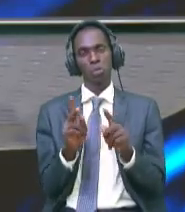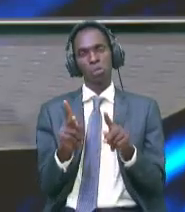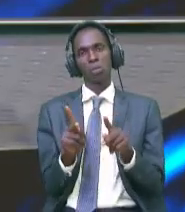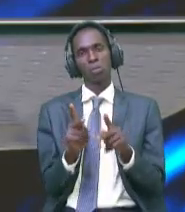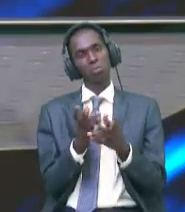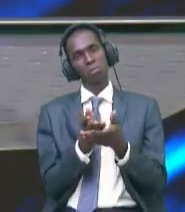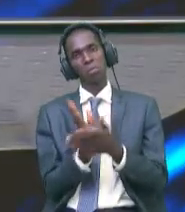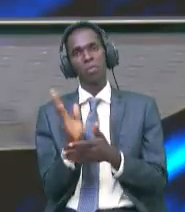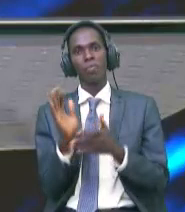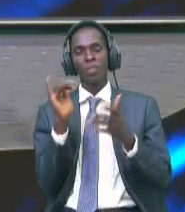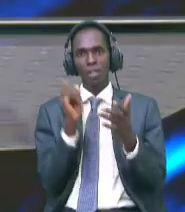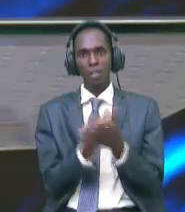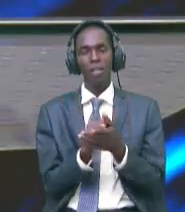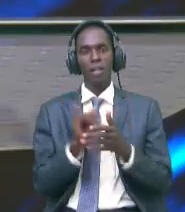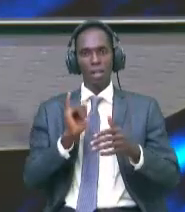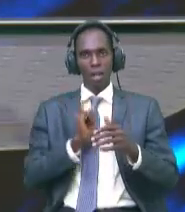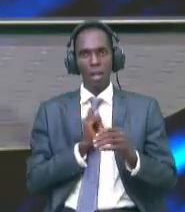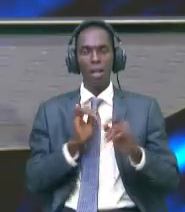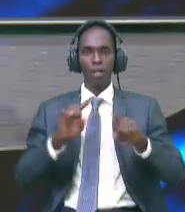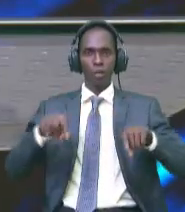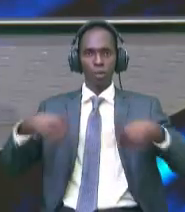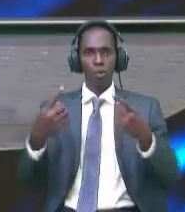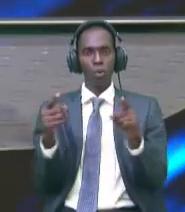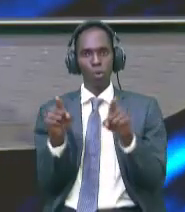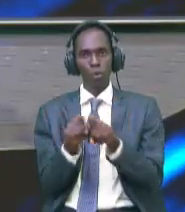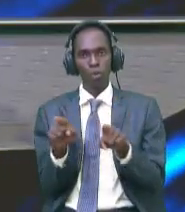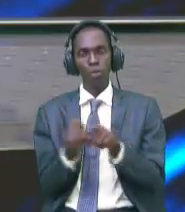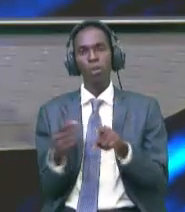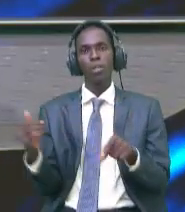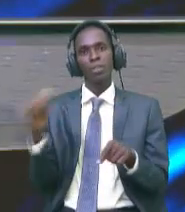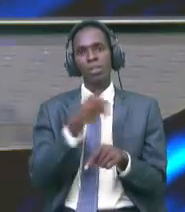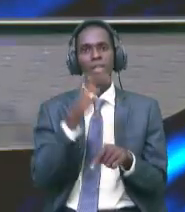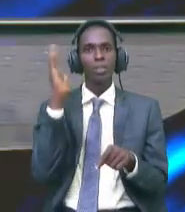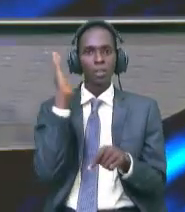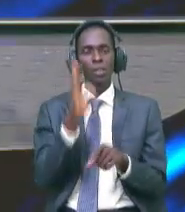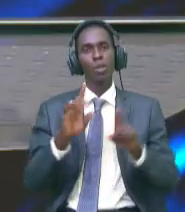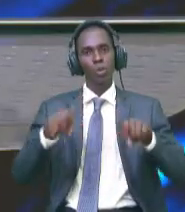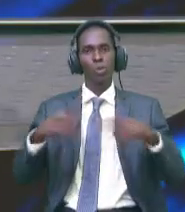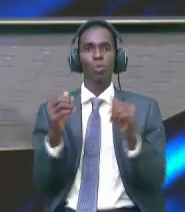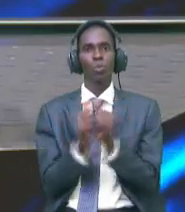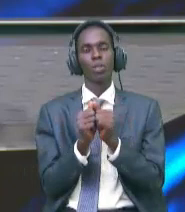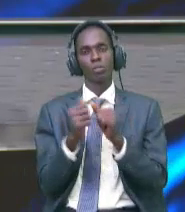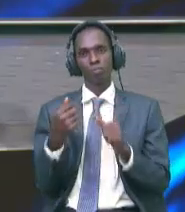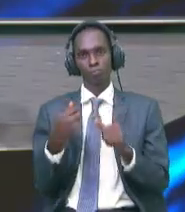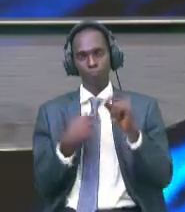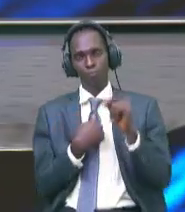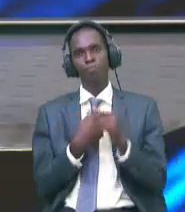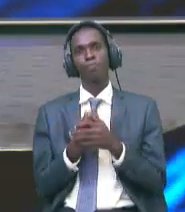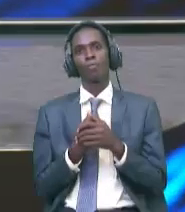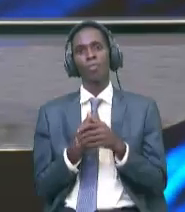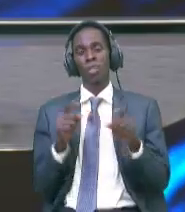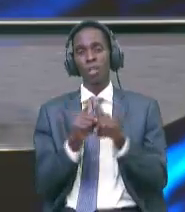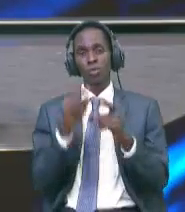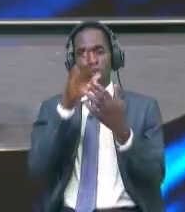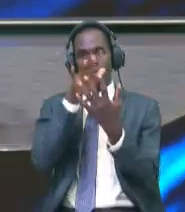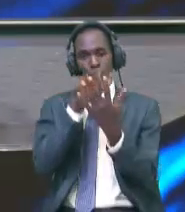right, that I go also, they shall go with me. As we look at those verses